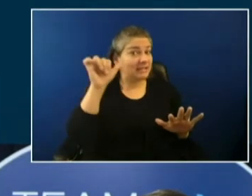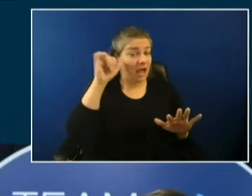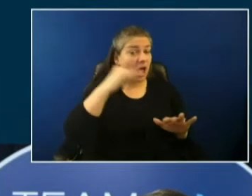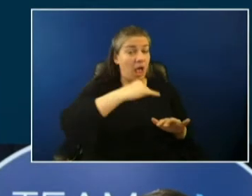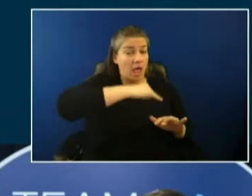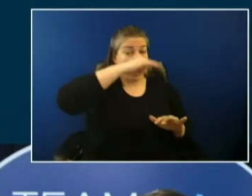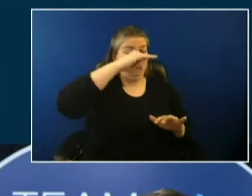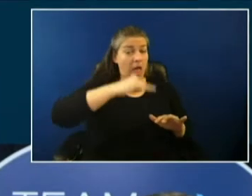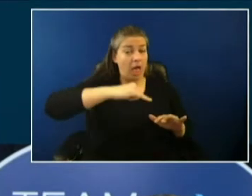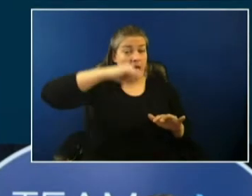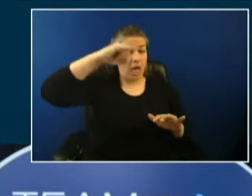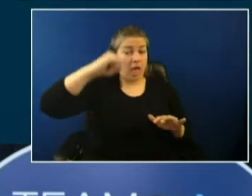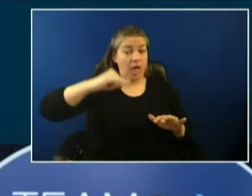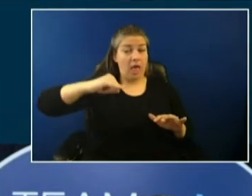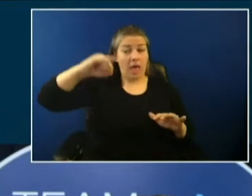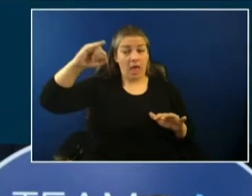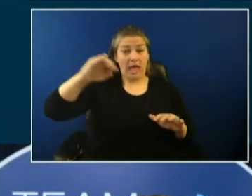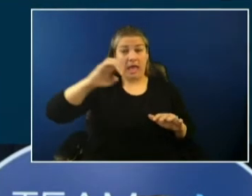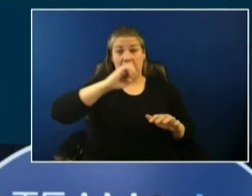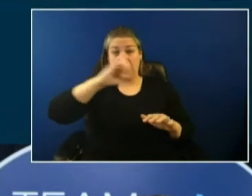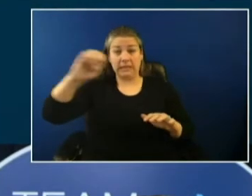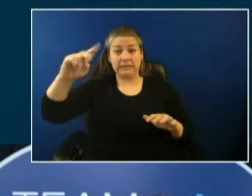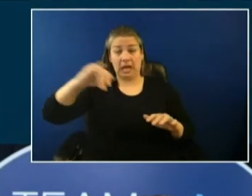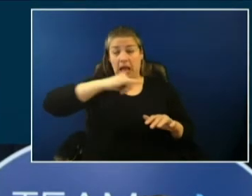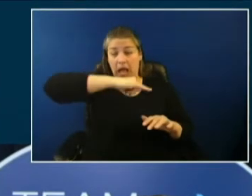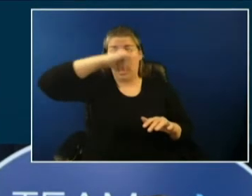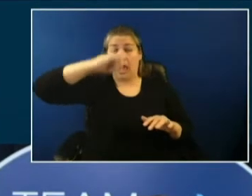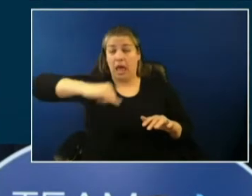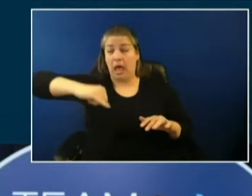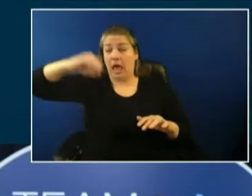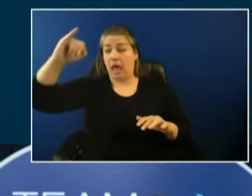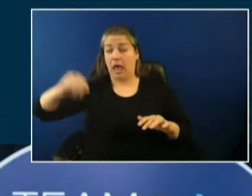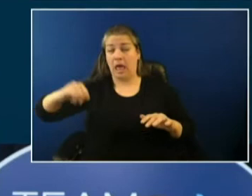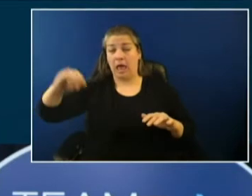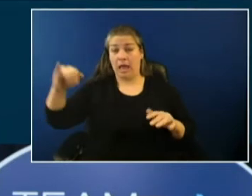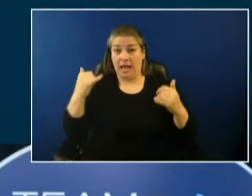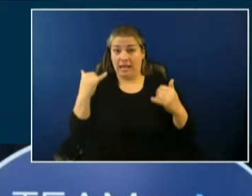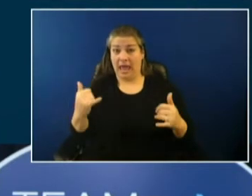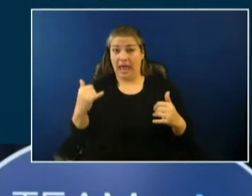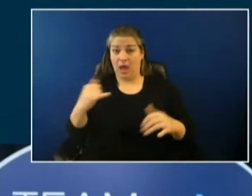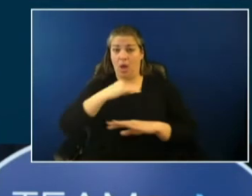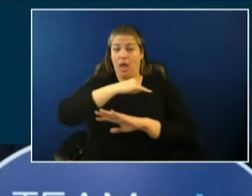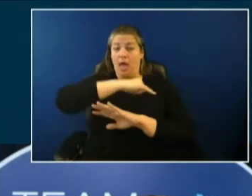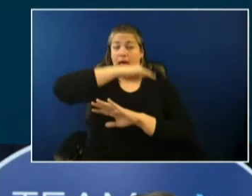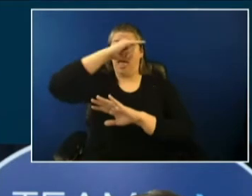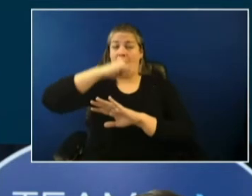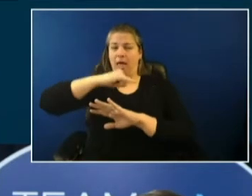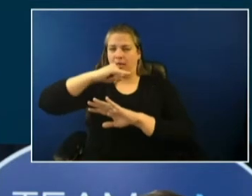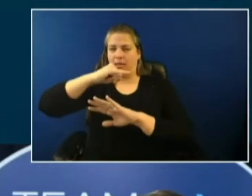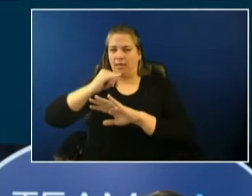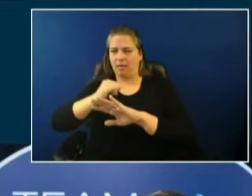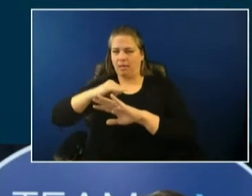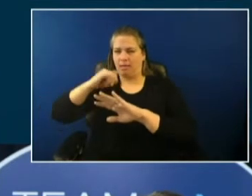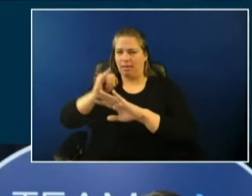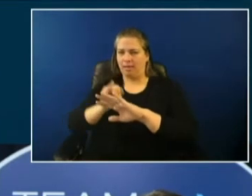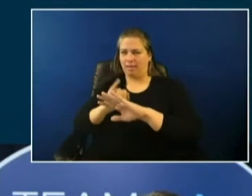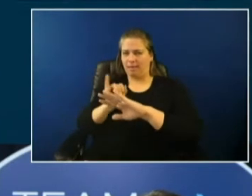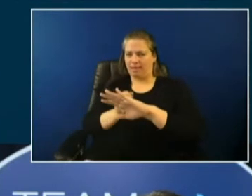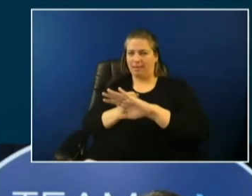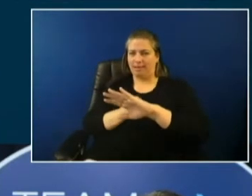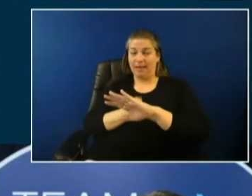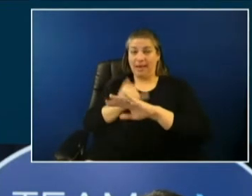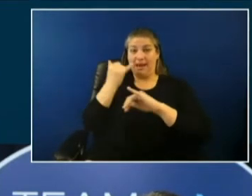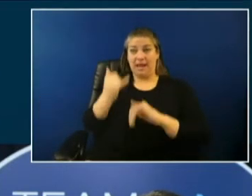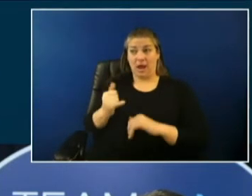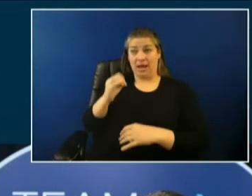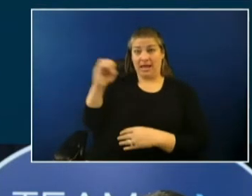over to parts of eastern Kentucky. So if you were in that eastern Kentucky part and you're kind of in the bluish, that's a lot of where